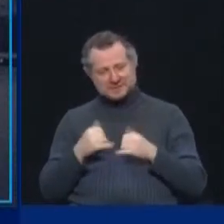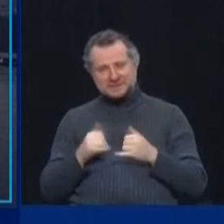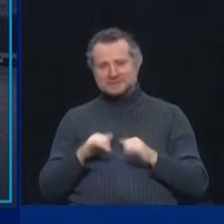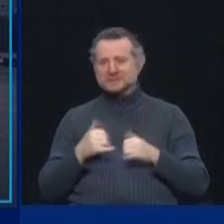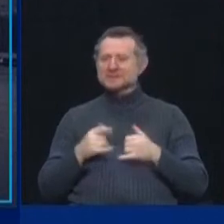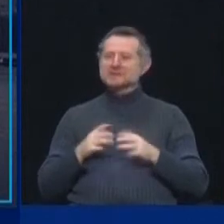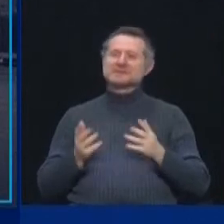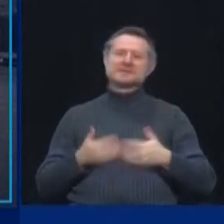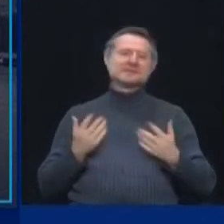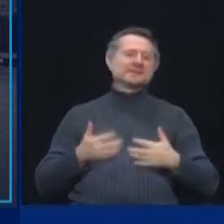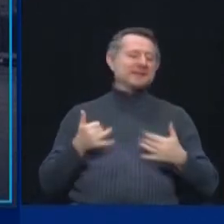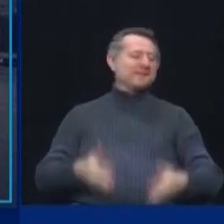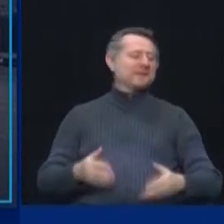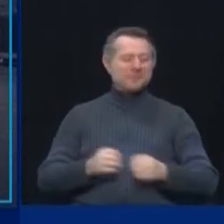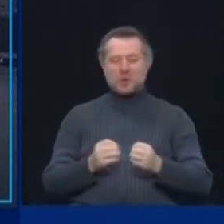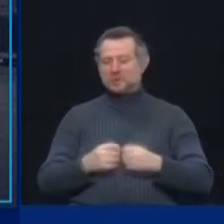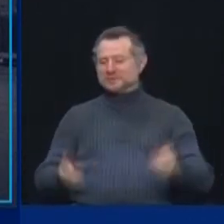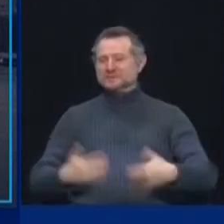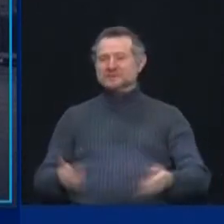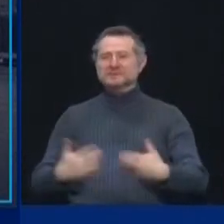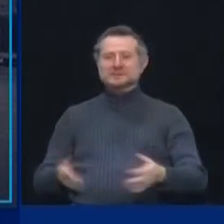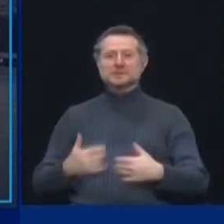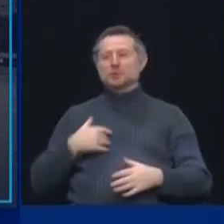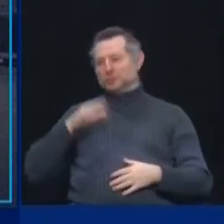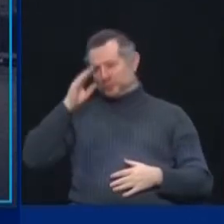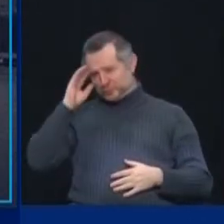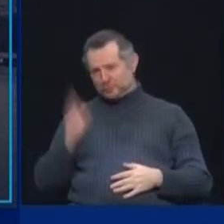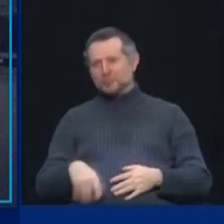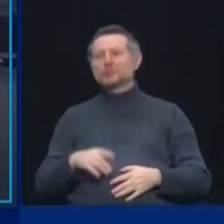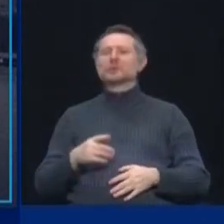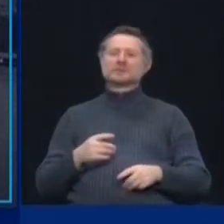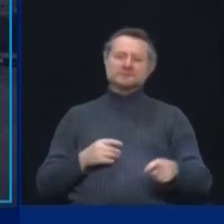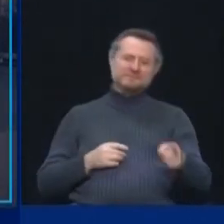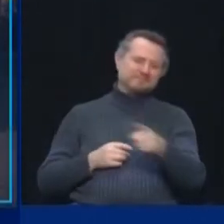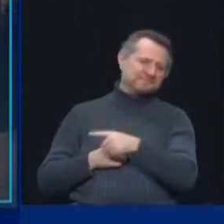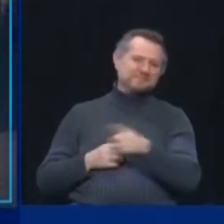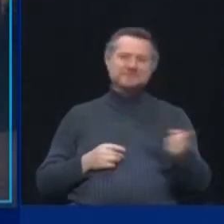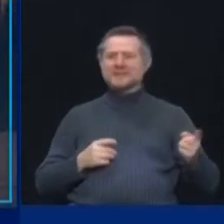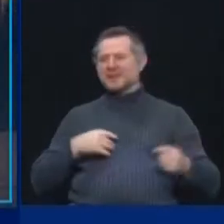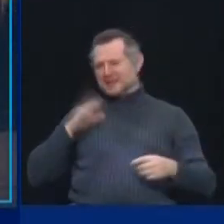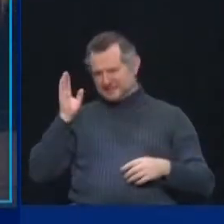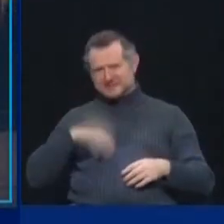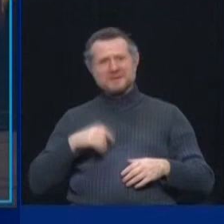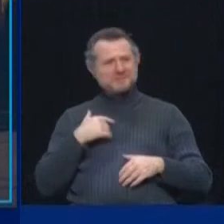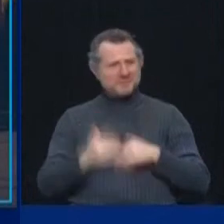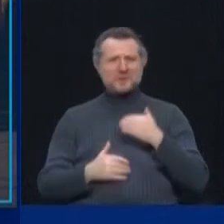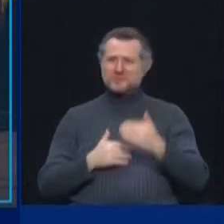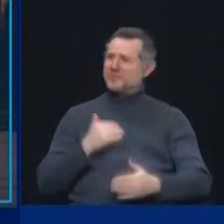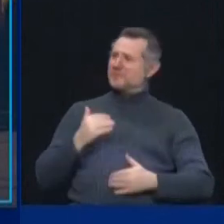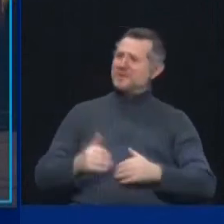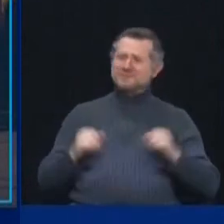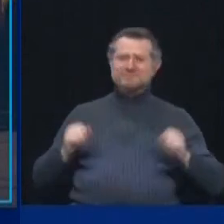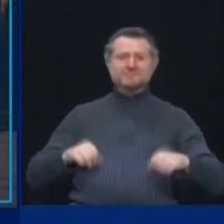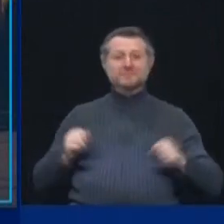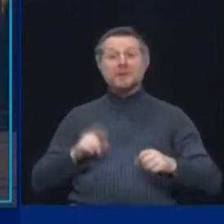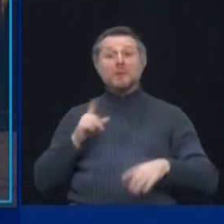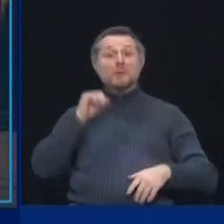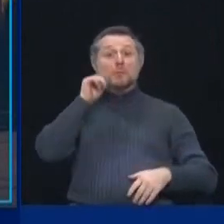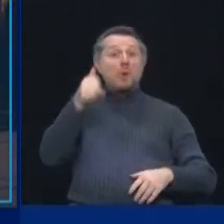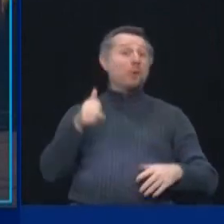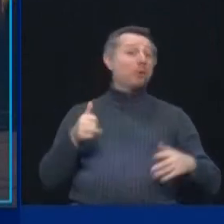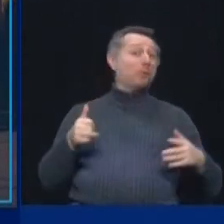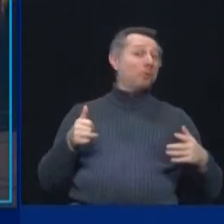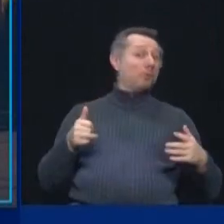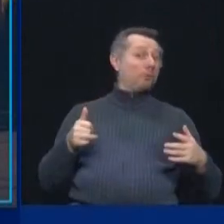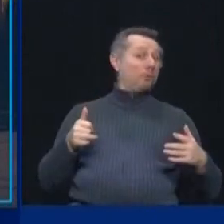We know that, we feel it, and we know we're making progress, but we know that tomorrow is